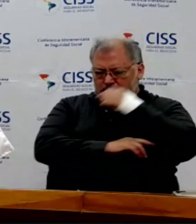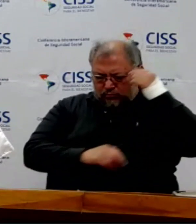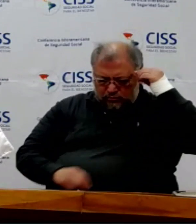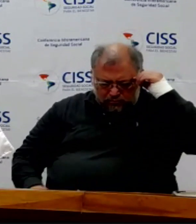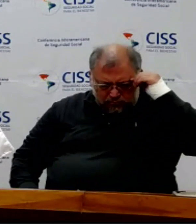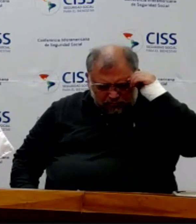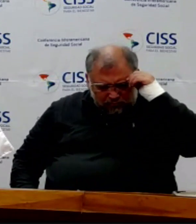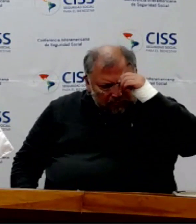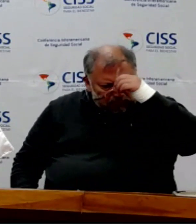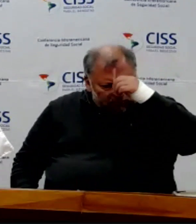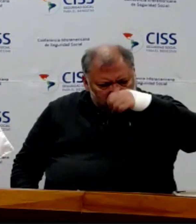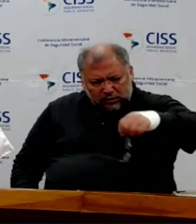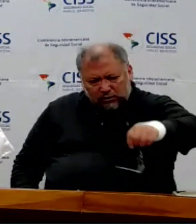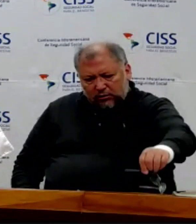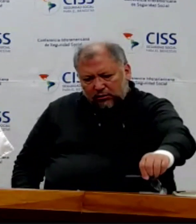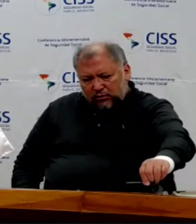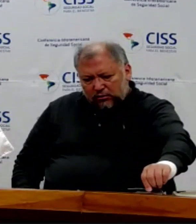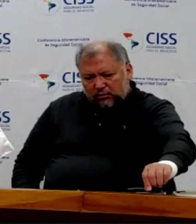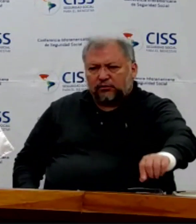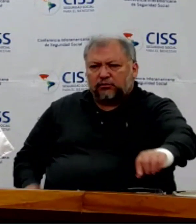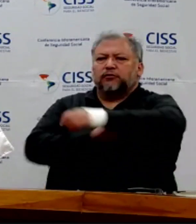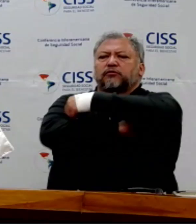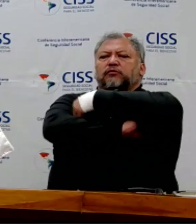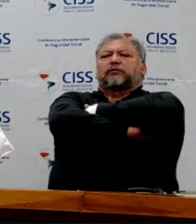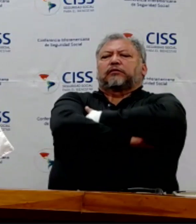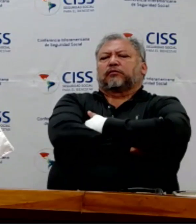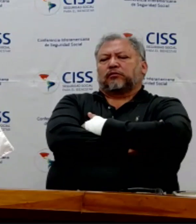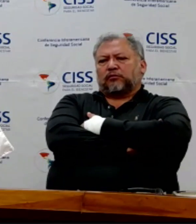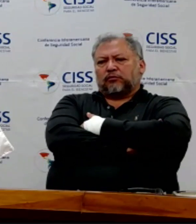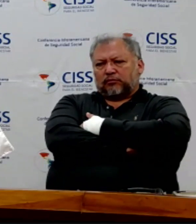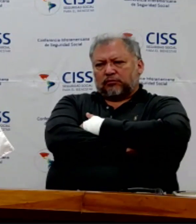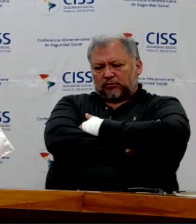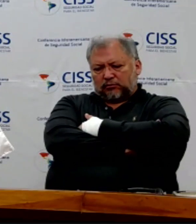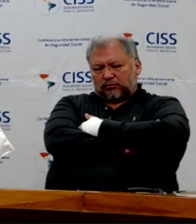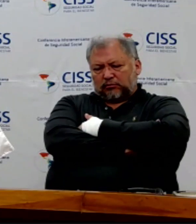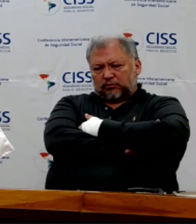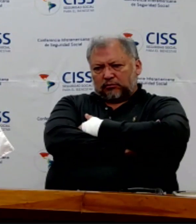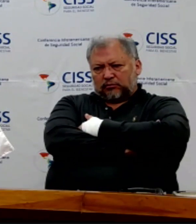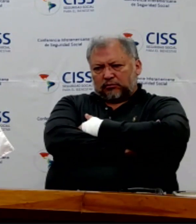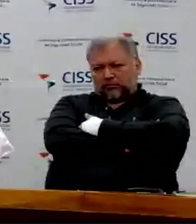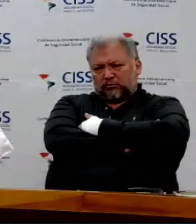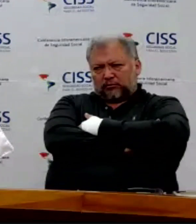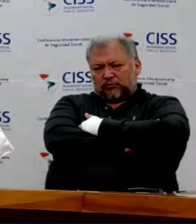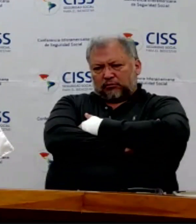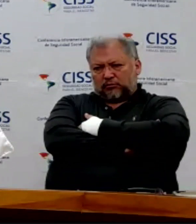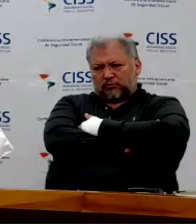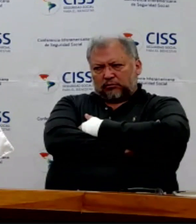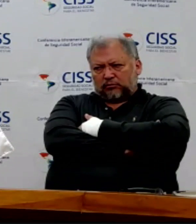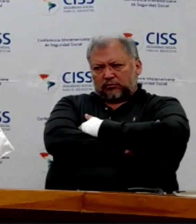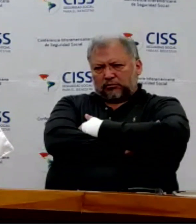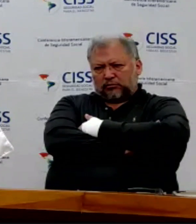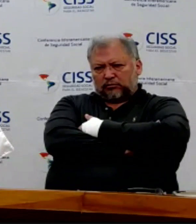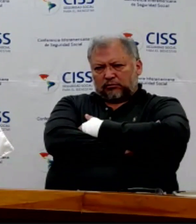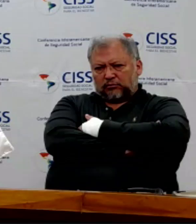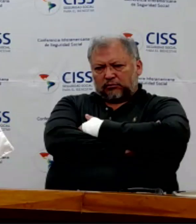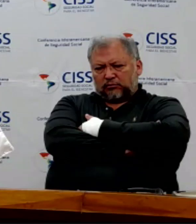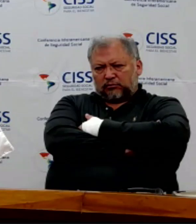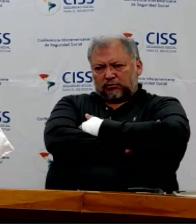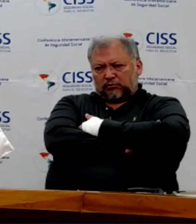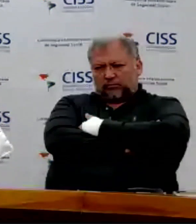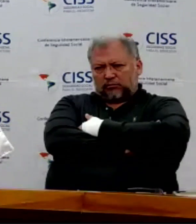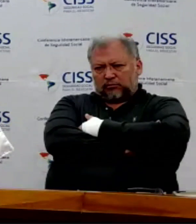LGBTQ groups, indigenous people, Afro descendants, and they have gender conditions that are not